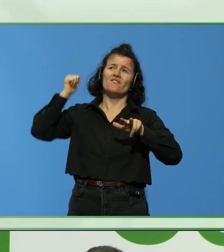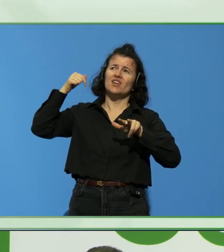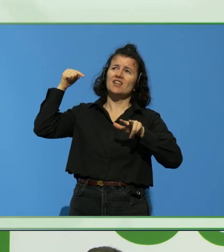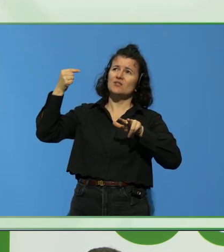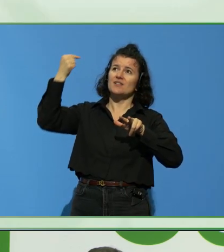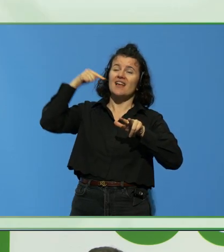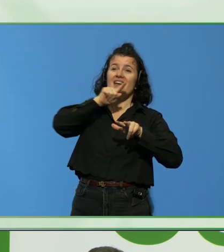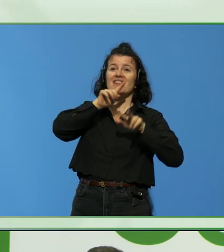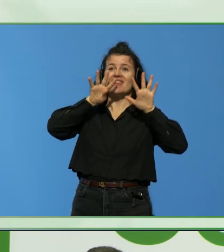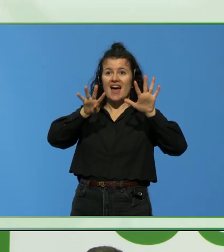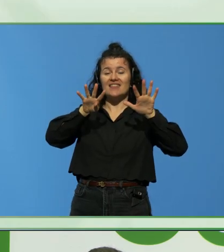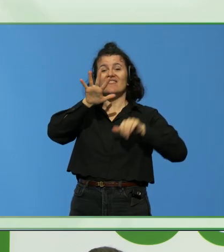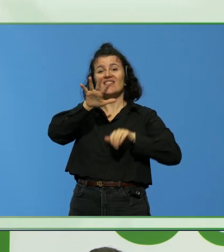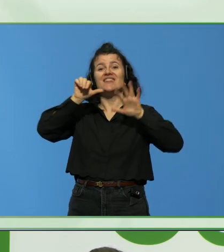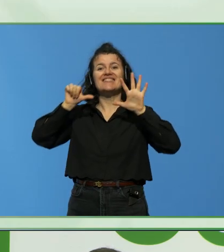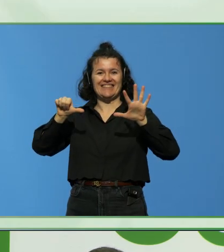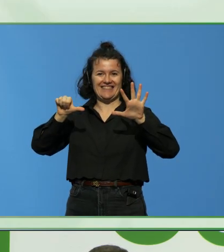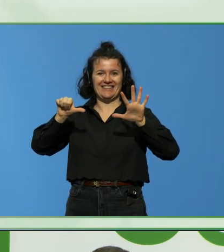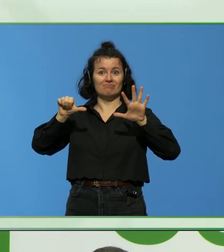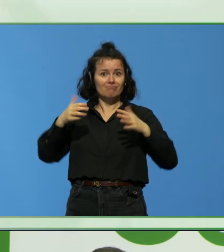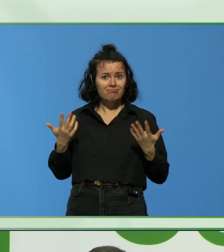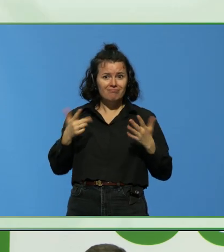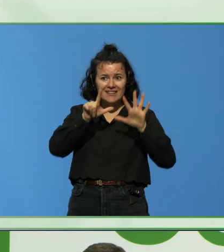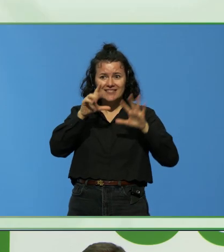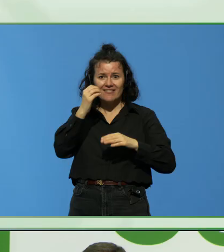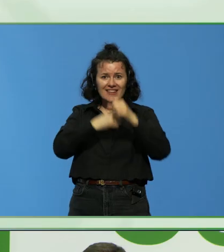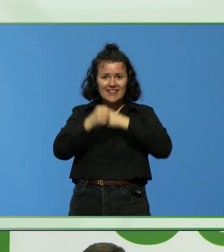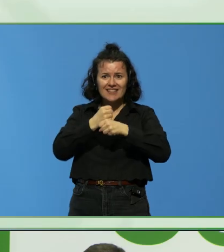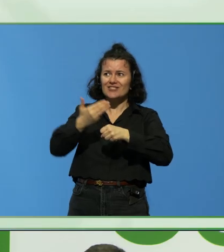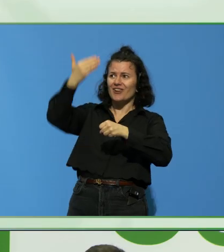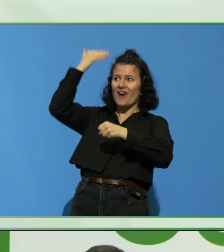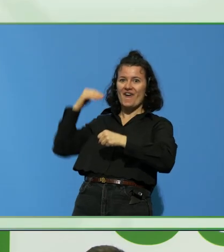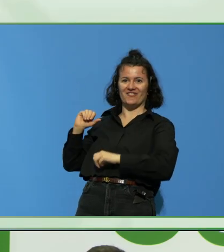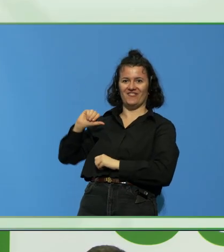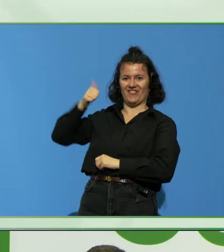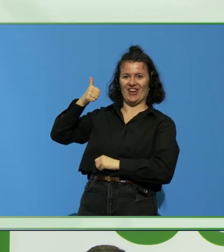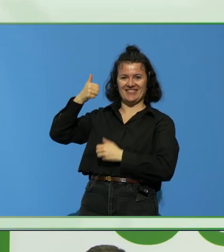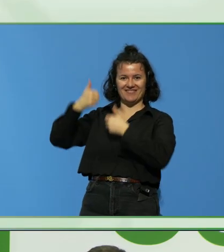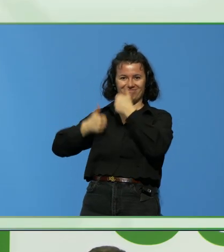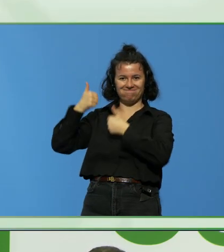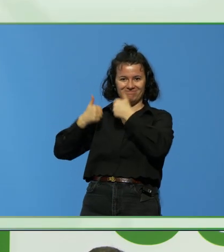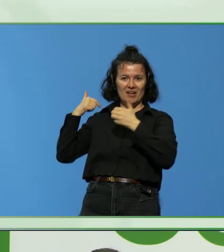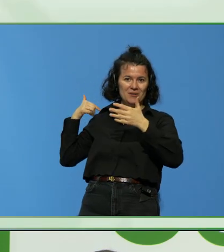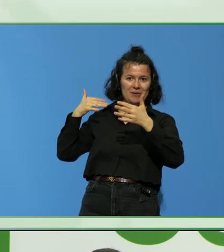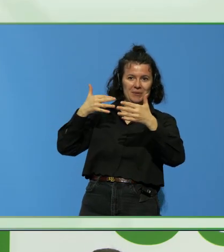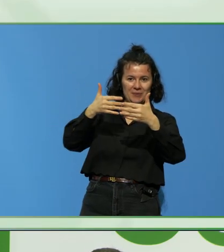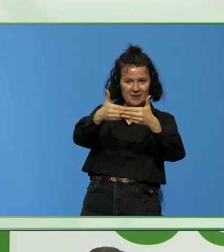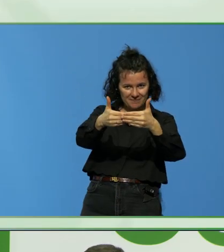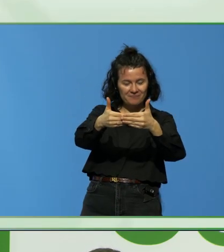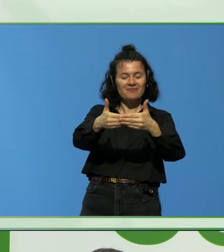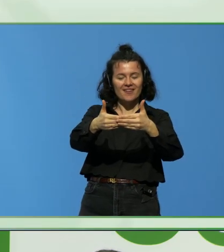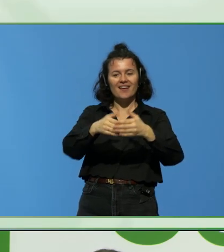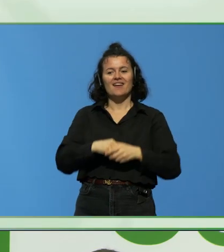1956, since 70 years. And it will take place, as I said, in Vienna from May the 12th to